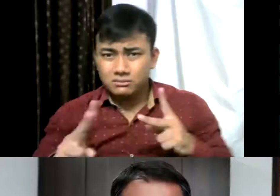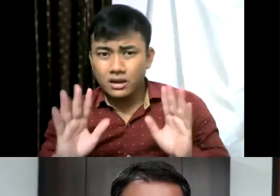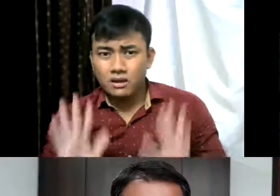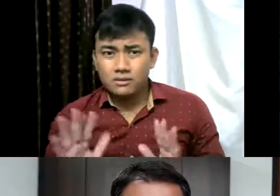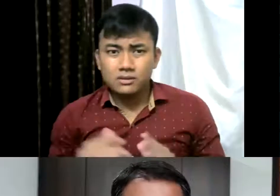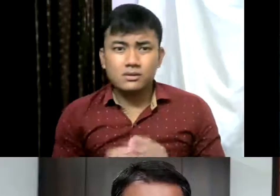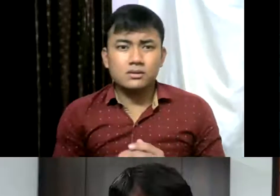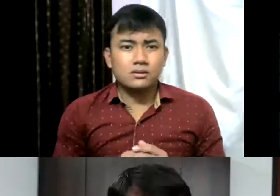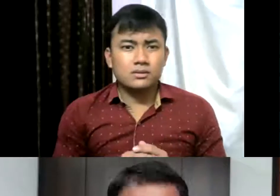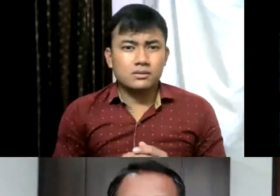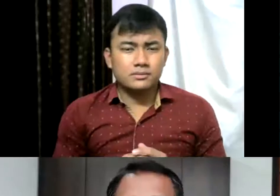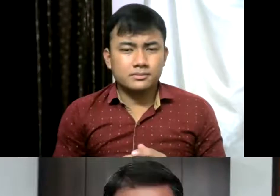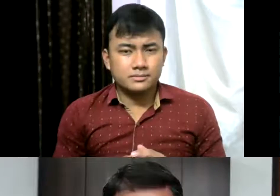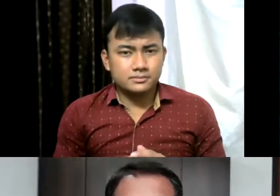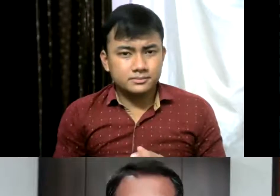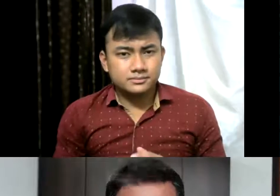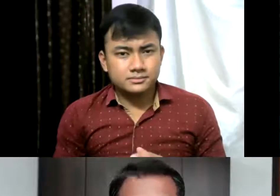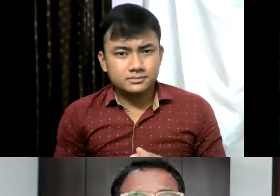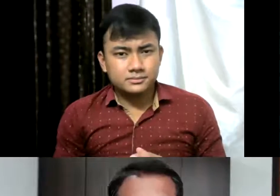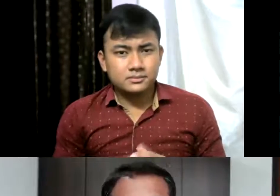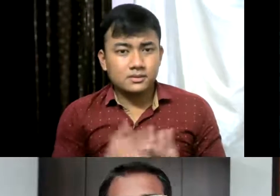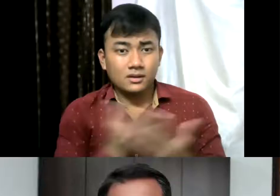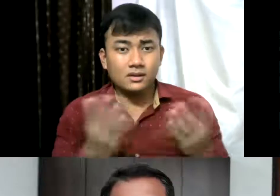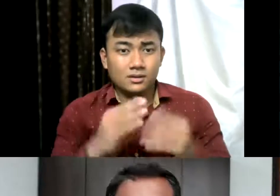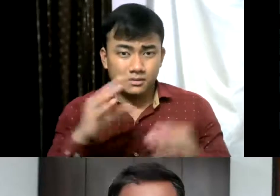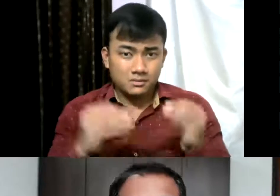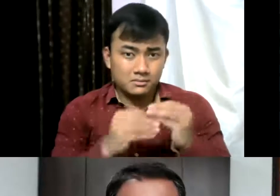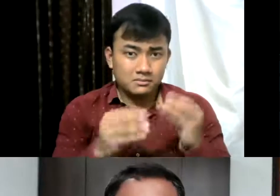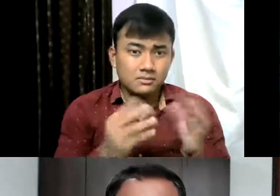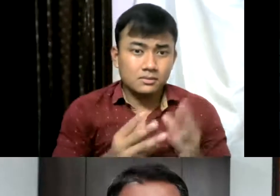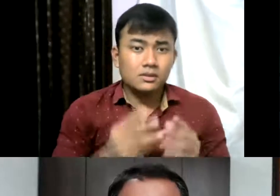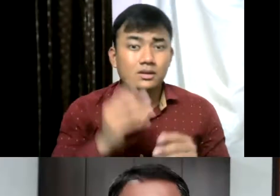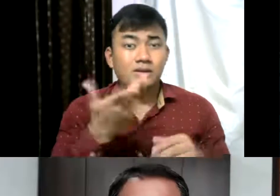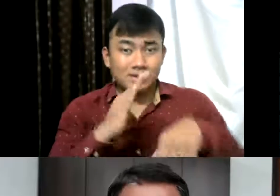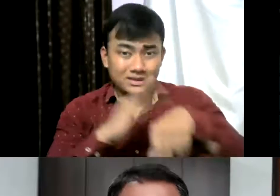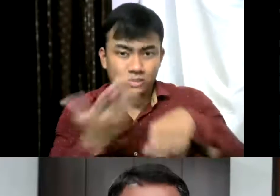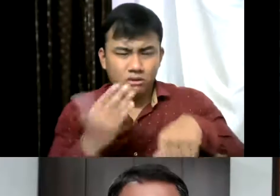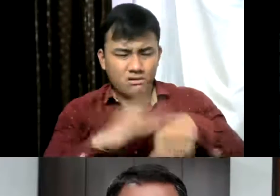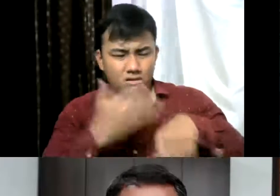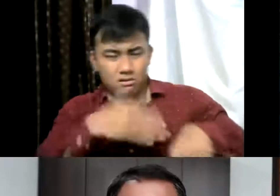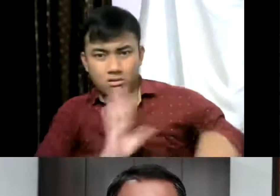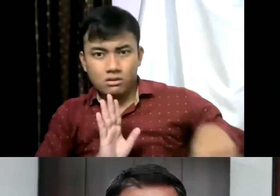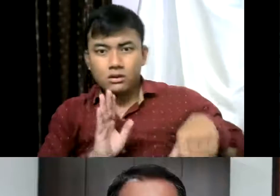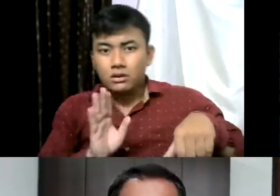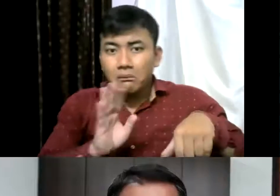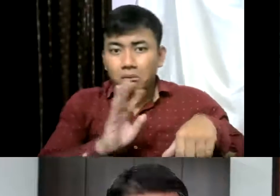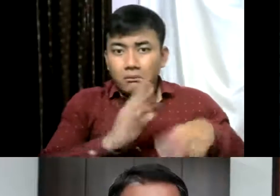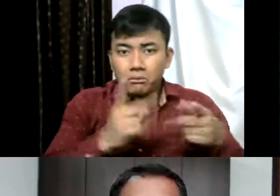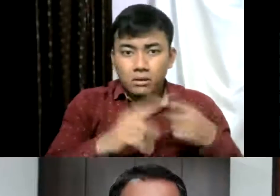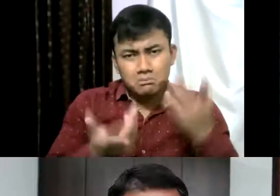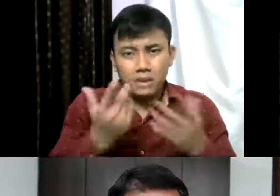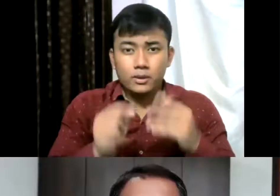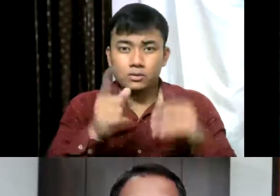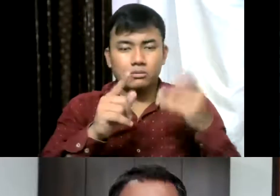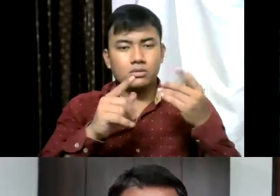It builds on, as Smita pointed out, builds on the histories of touch and untouch. Right? You might touch somebody on the screen, but might not